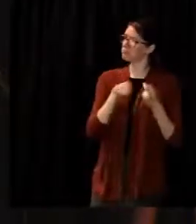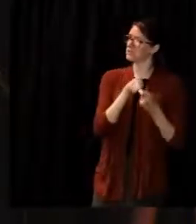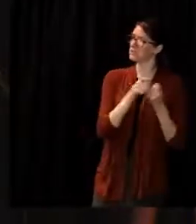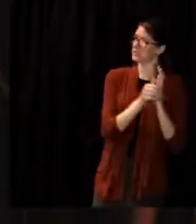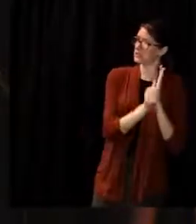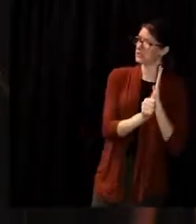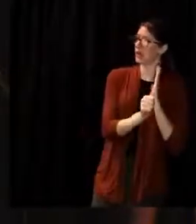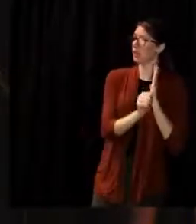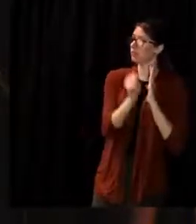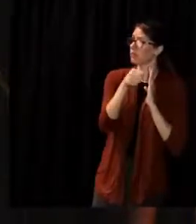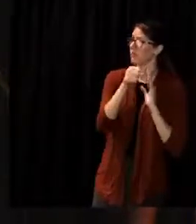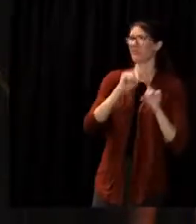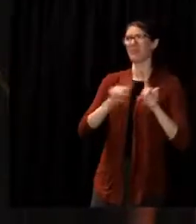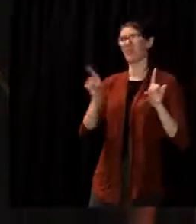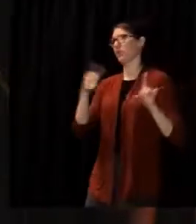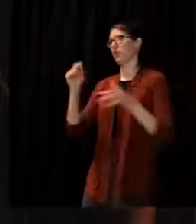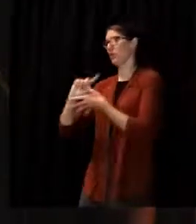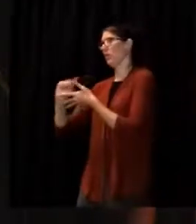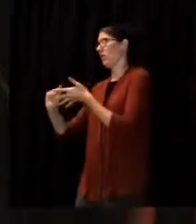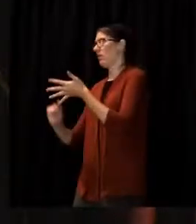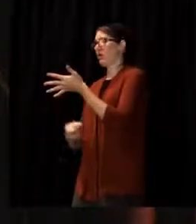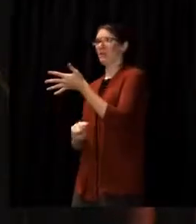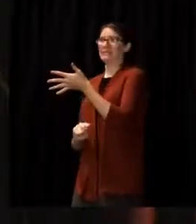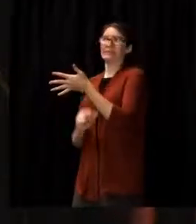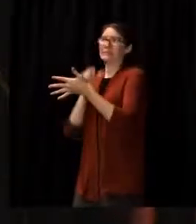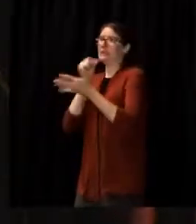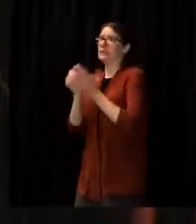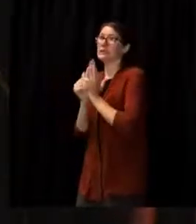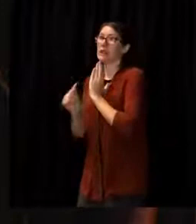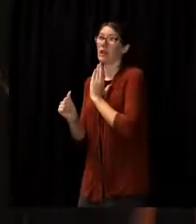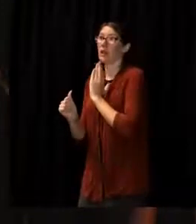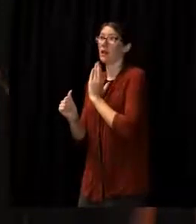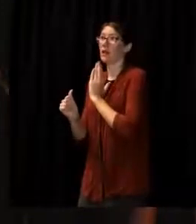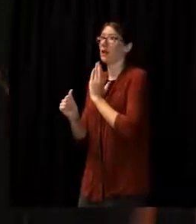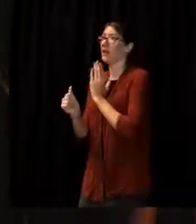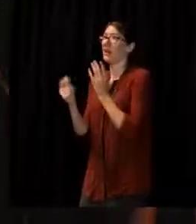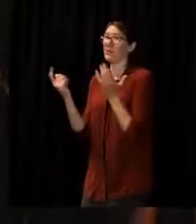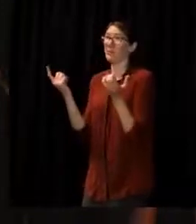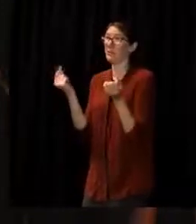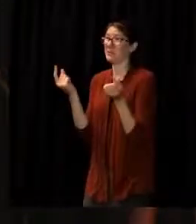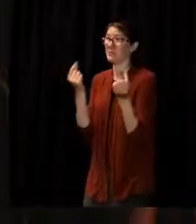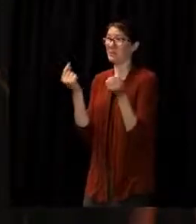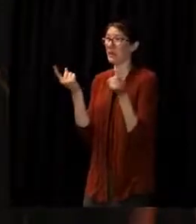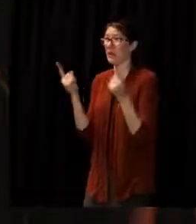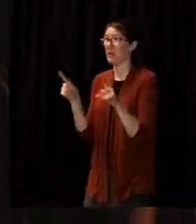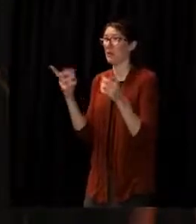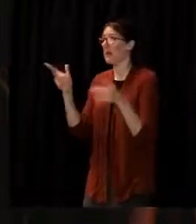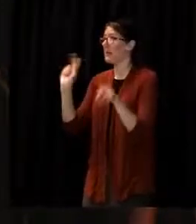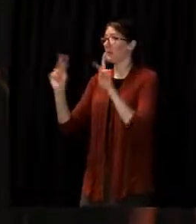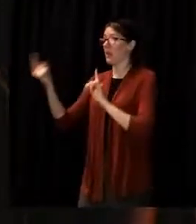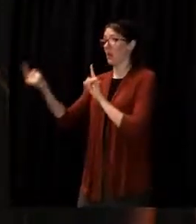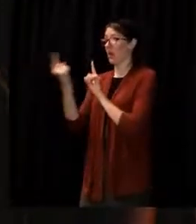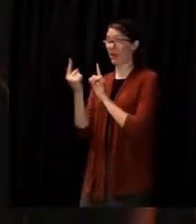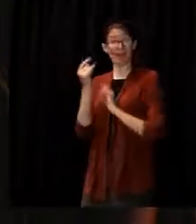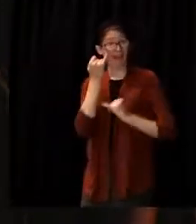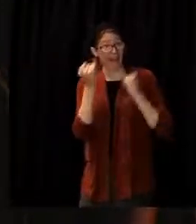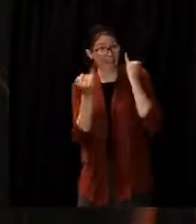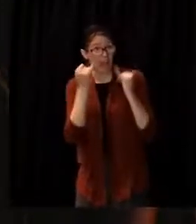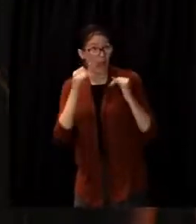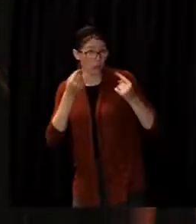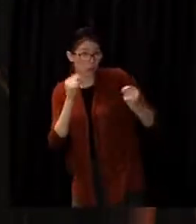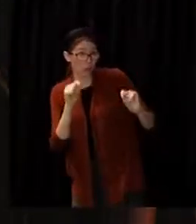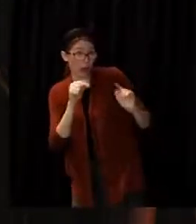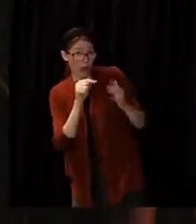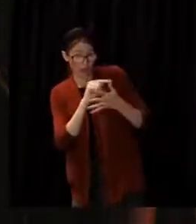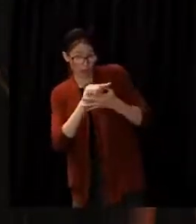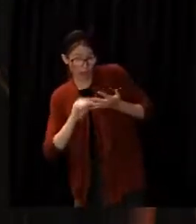lot of other areas. And so often in the past, this is the way things have happened. People come to me with an idea for ministry, or hey, can we try this? Or